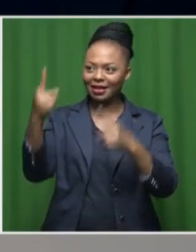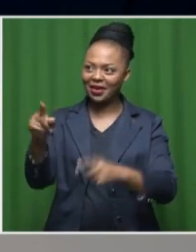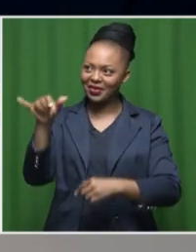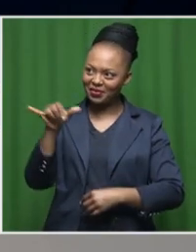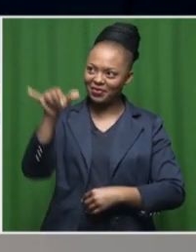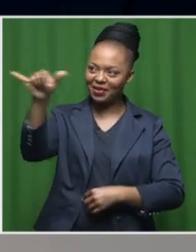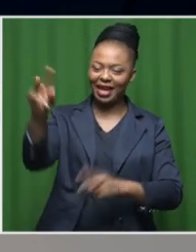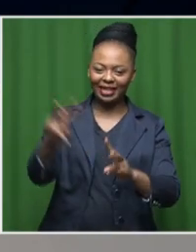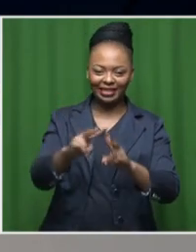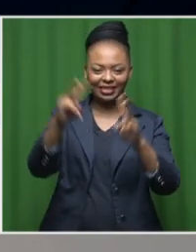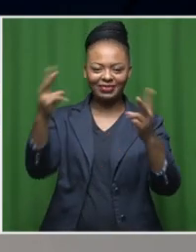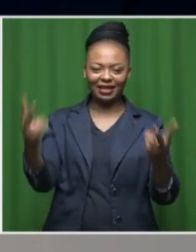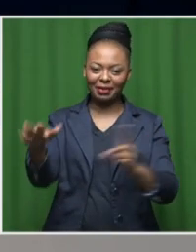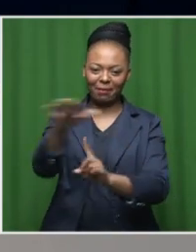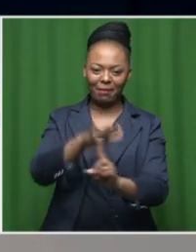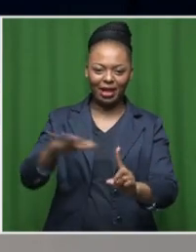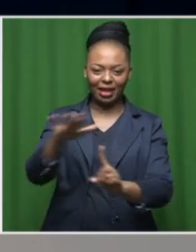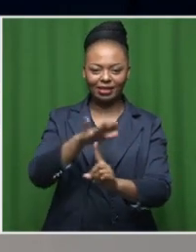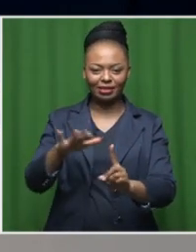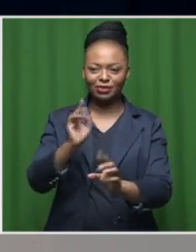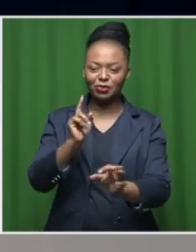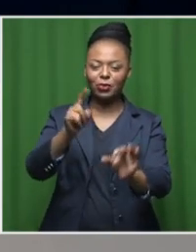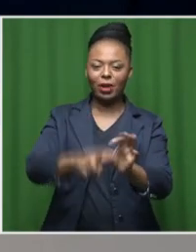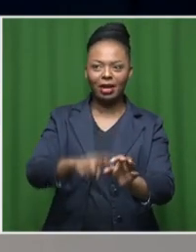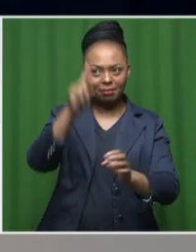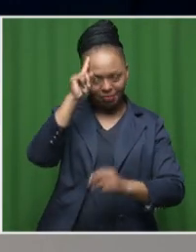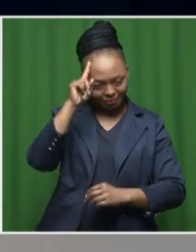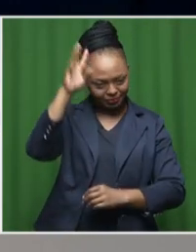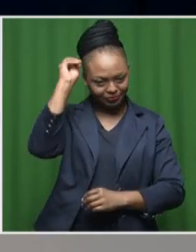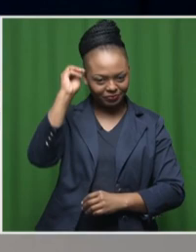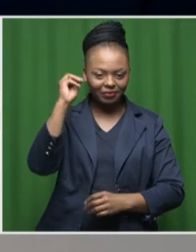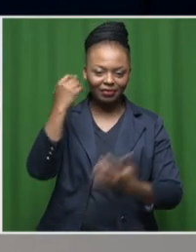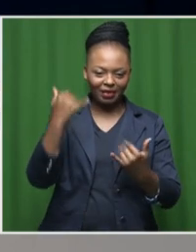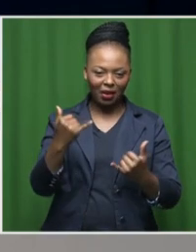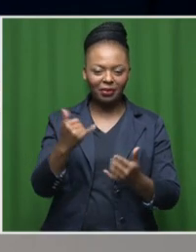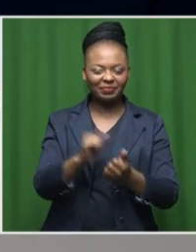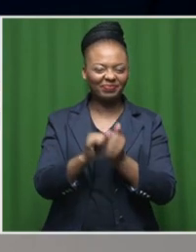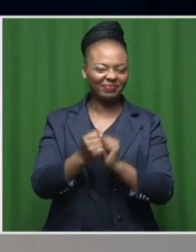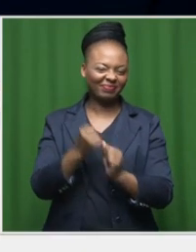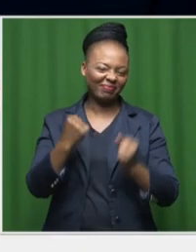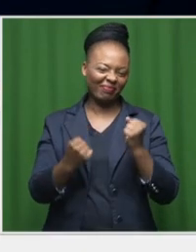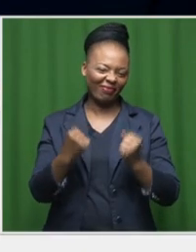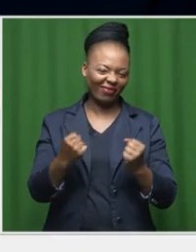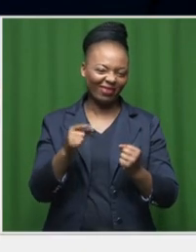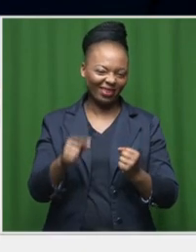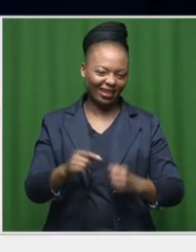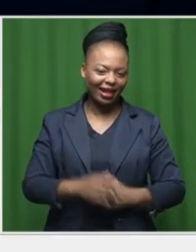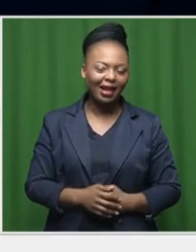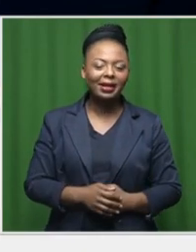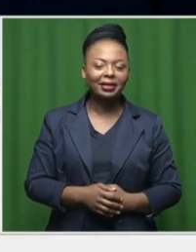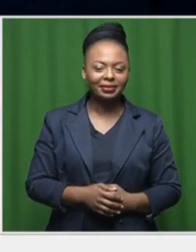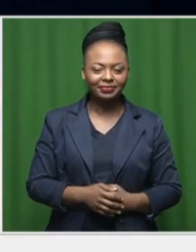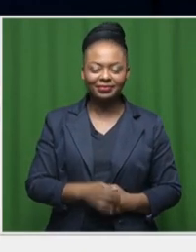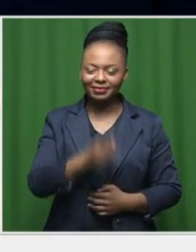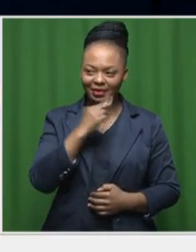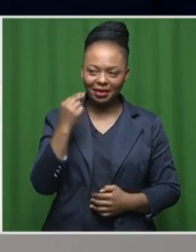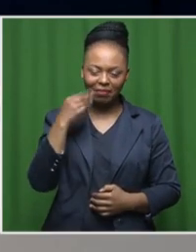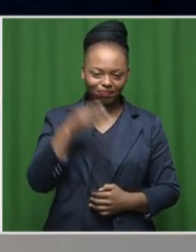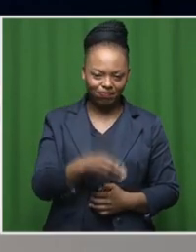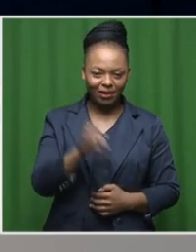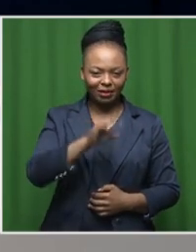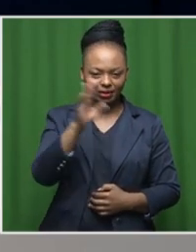join the Mandela Marathon. And visiting South Africa was always a dream of mine. So I'm very happy and blessed to be here with you. Has it lived up to